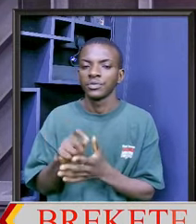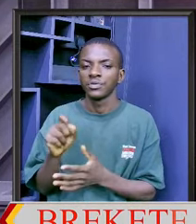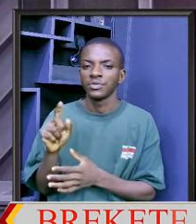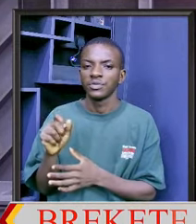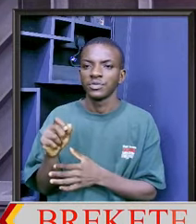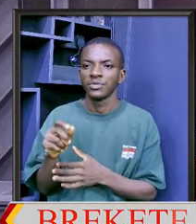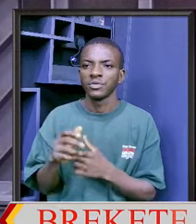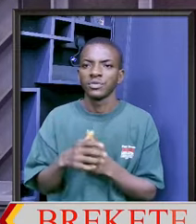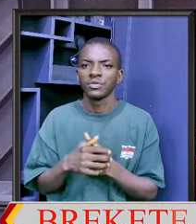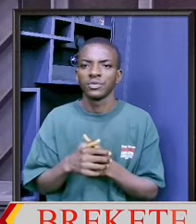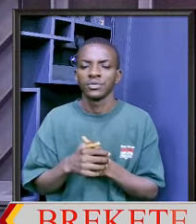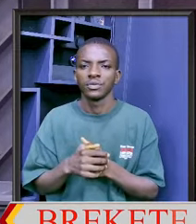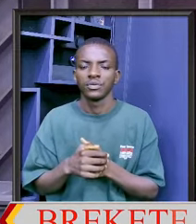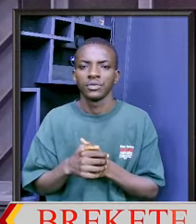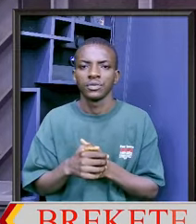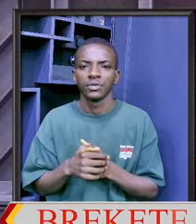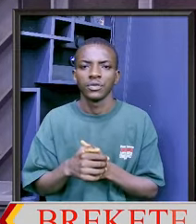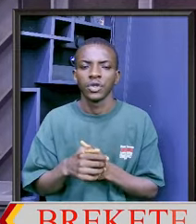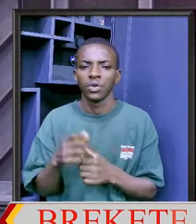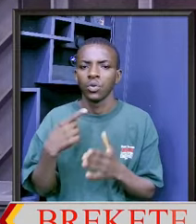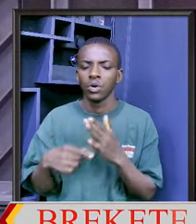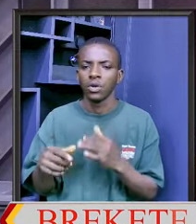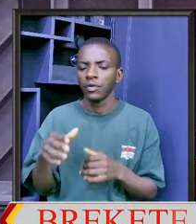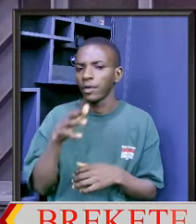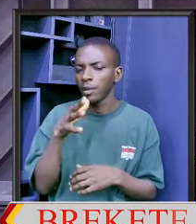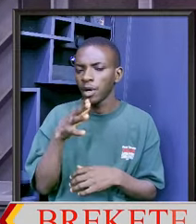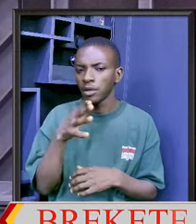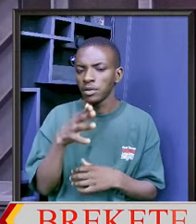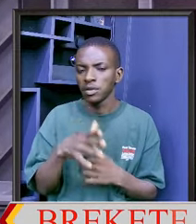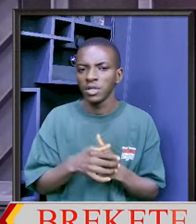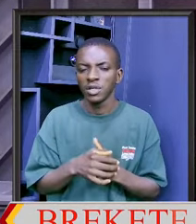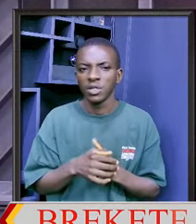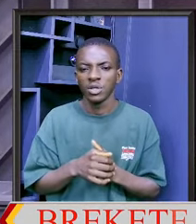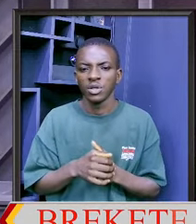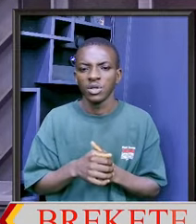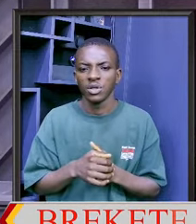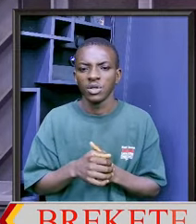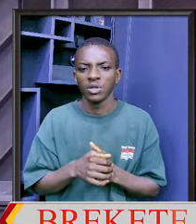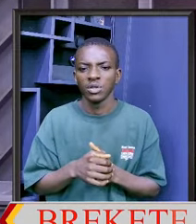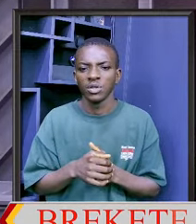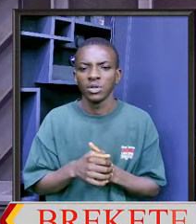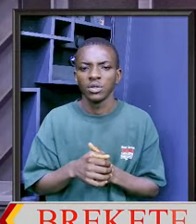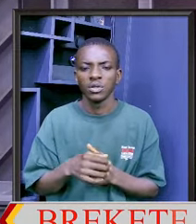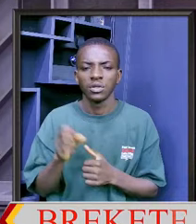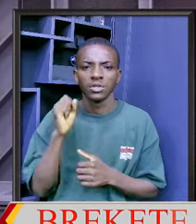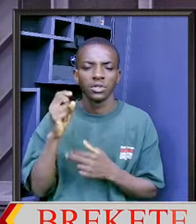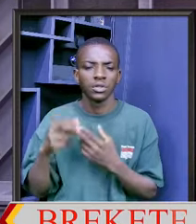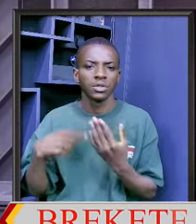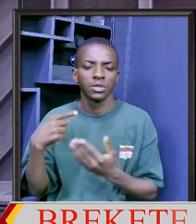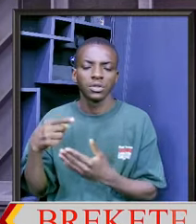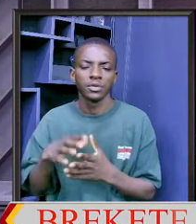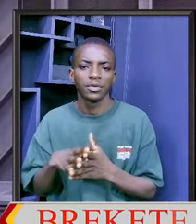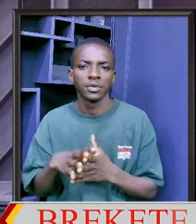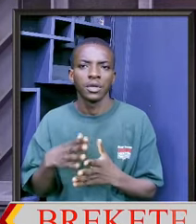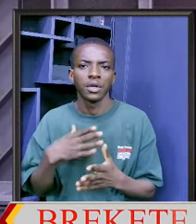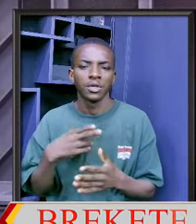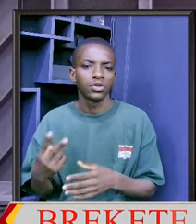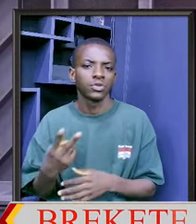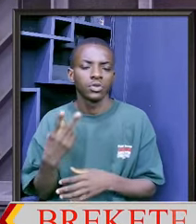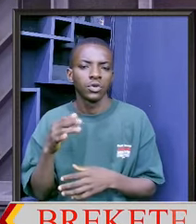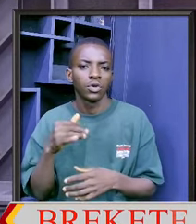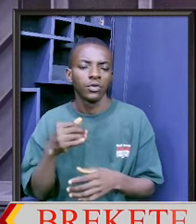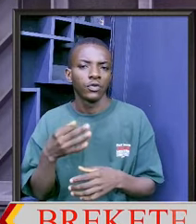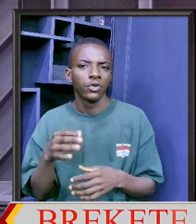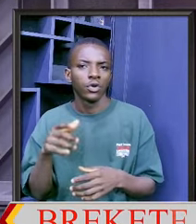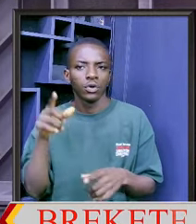2011? Yes, what second of, June 2011. What of una mother? He's around. Okay, and two of